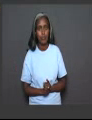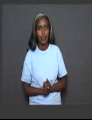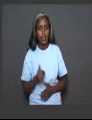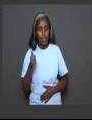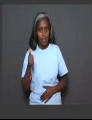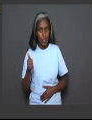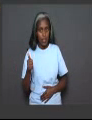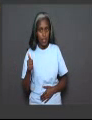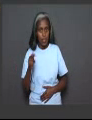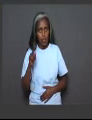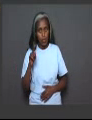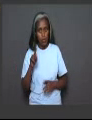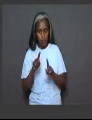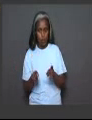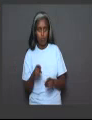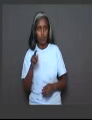A of